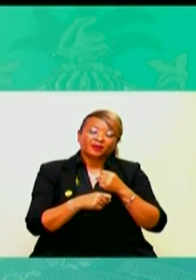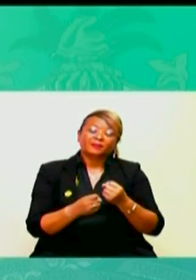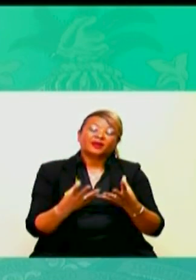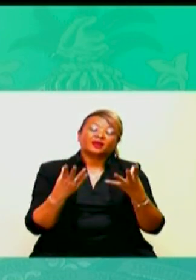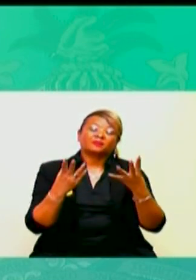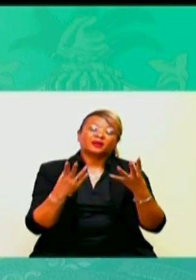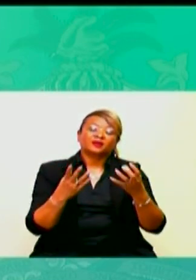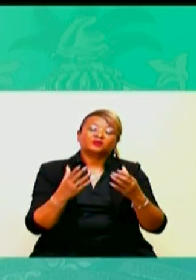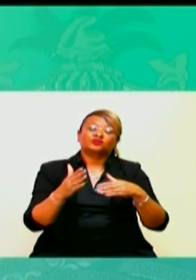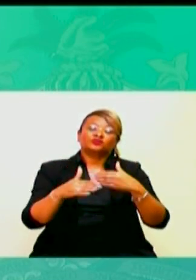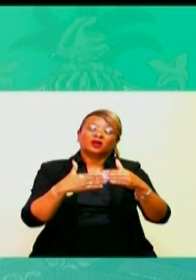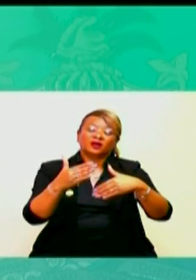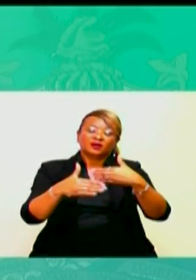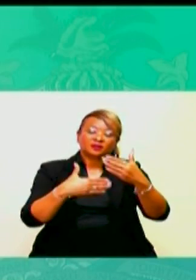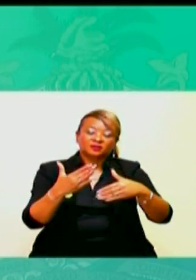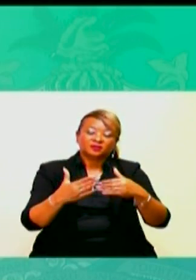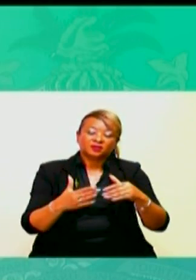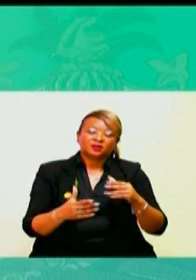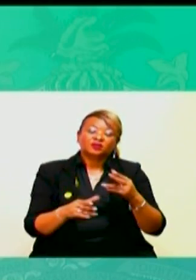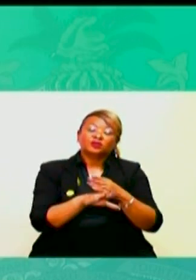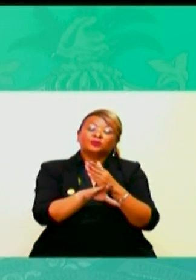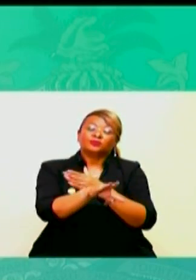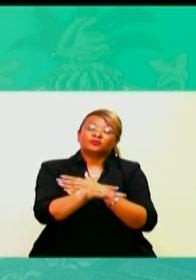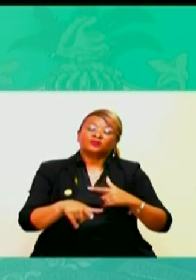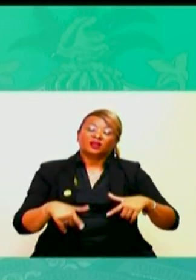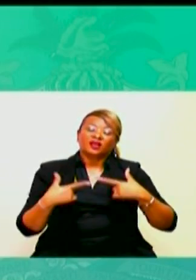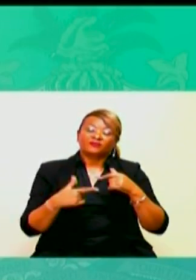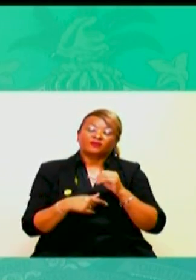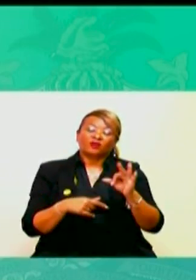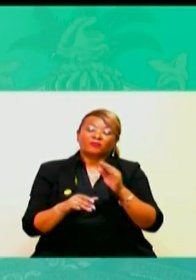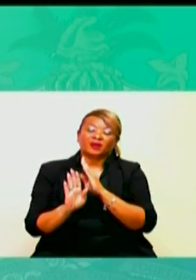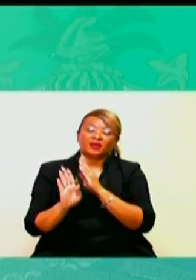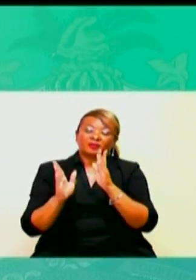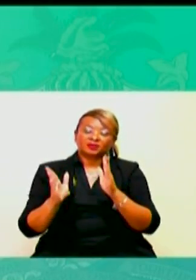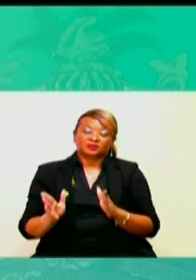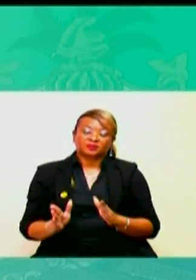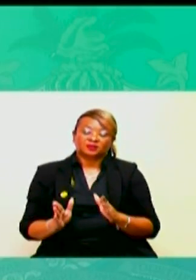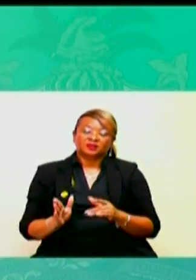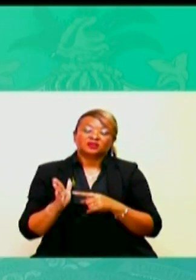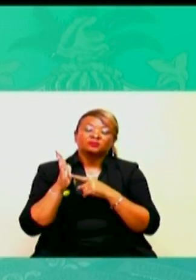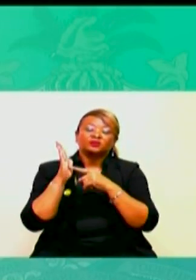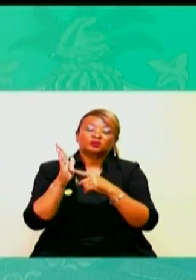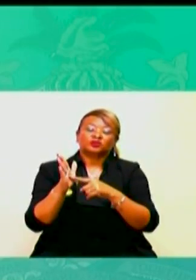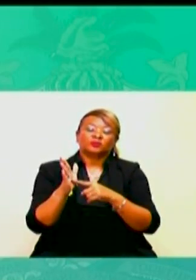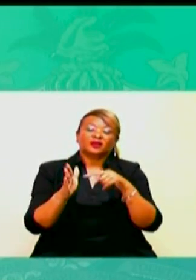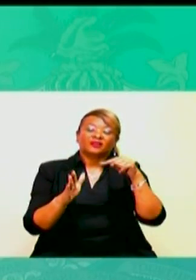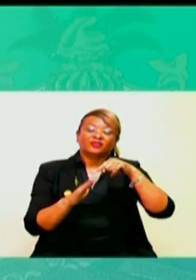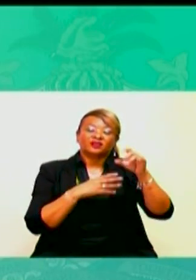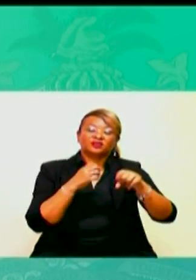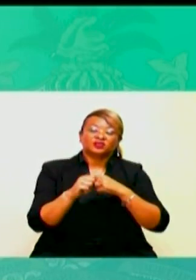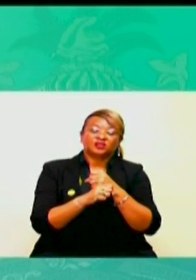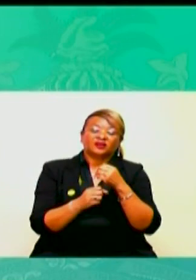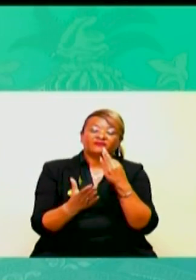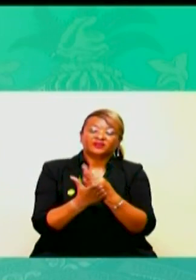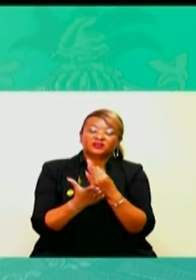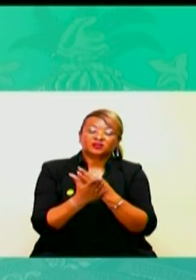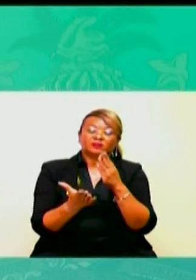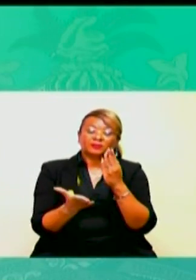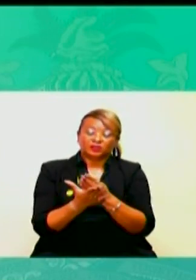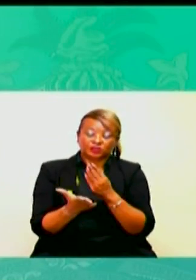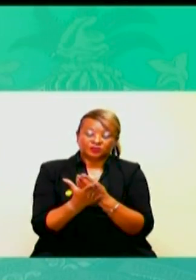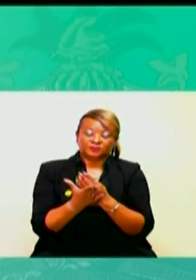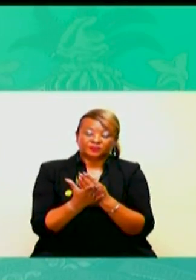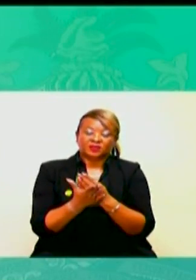improve the life of Bahamians, and this has been clearly demonstrated in this year's fiscal budget. It is truly